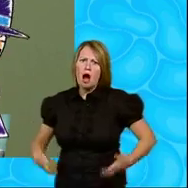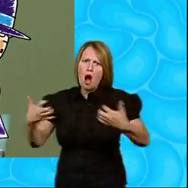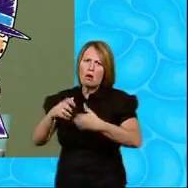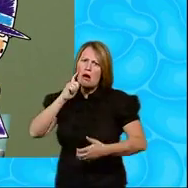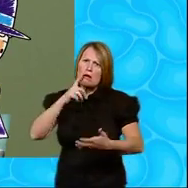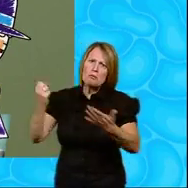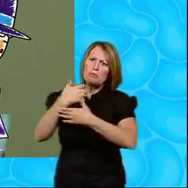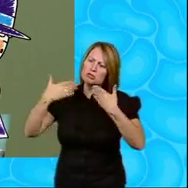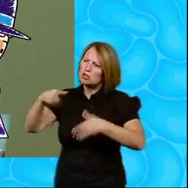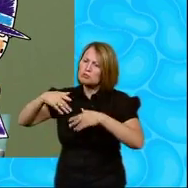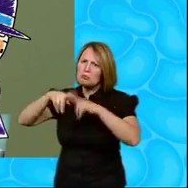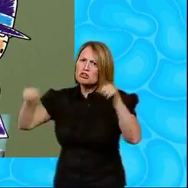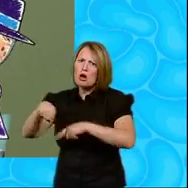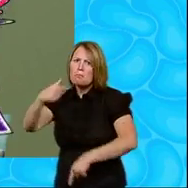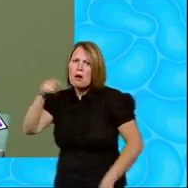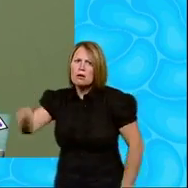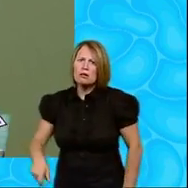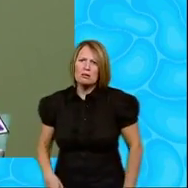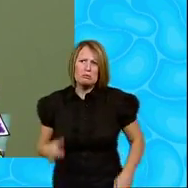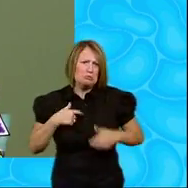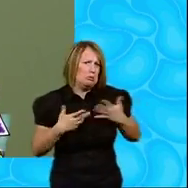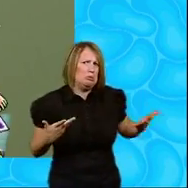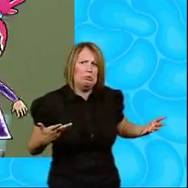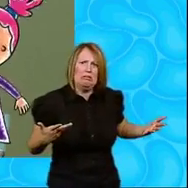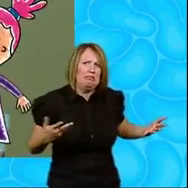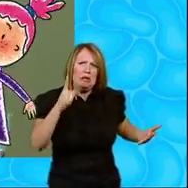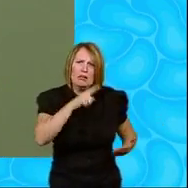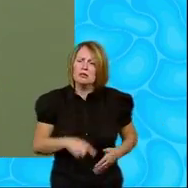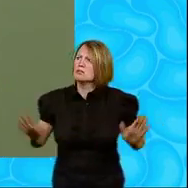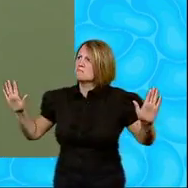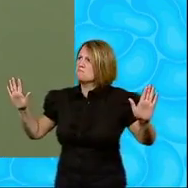get a picture of this guy? What are we going to do, Pinky?